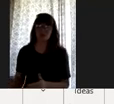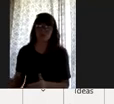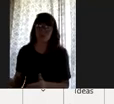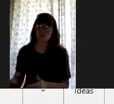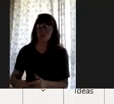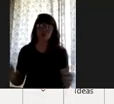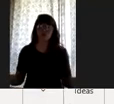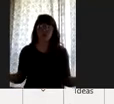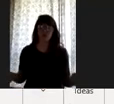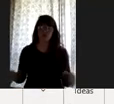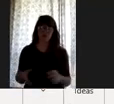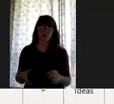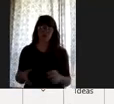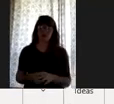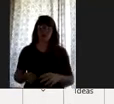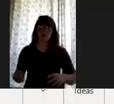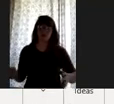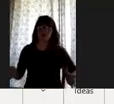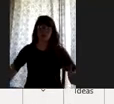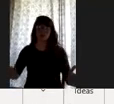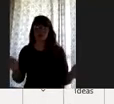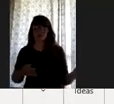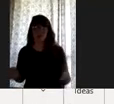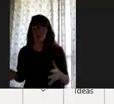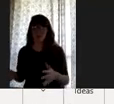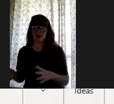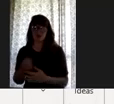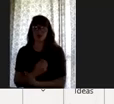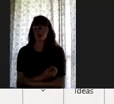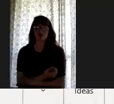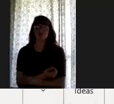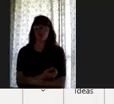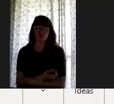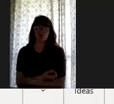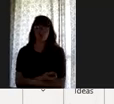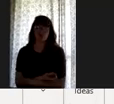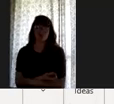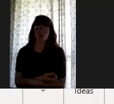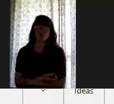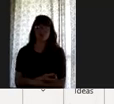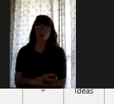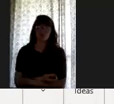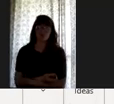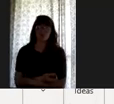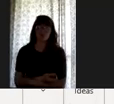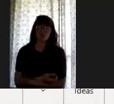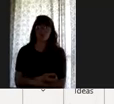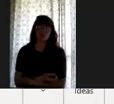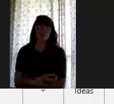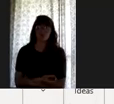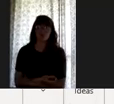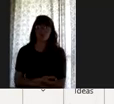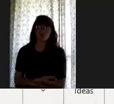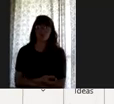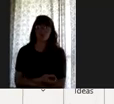your glorification, the glorified the body, the whenever it talks about the glory of God. That's the ultimate righteousness. Okay,